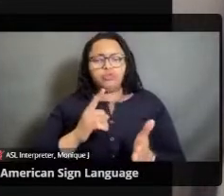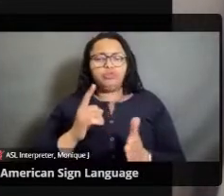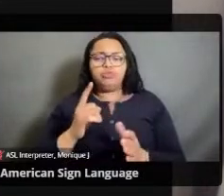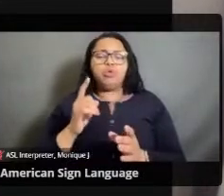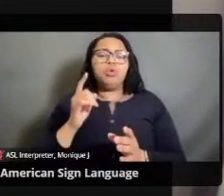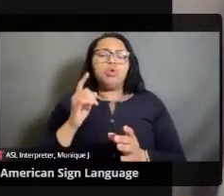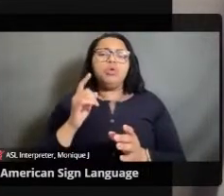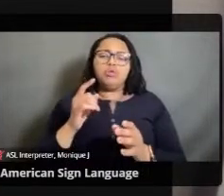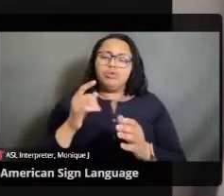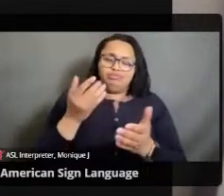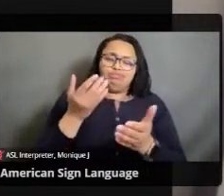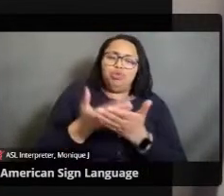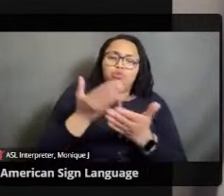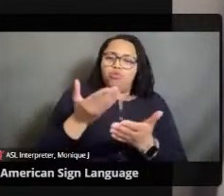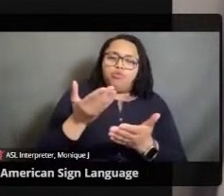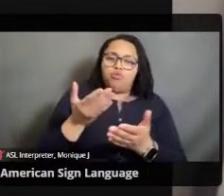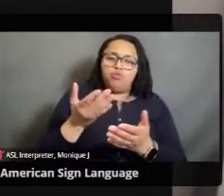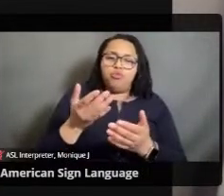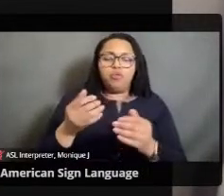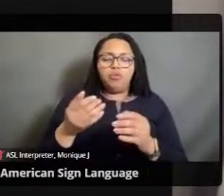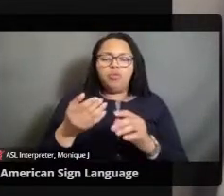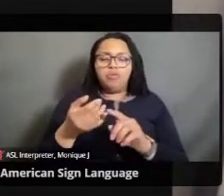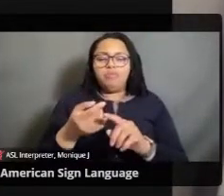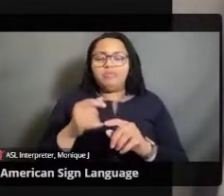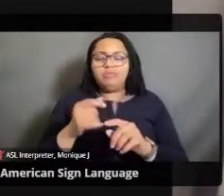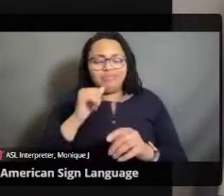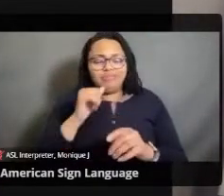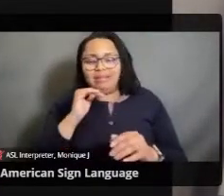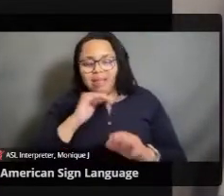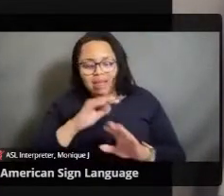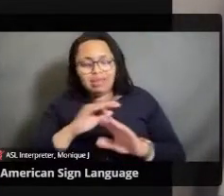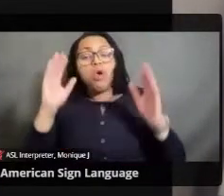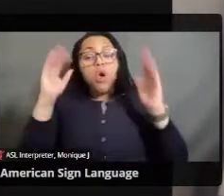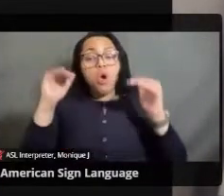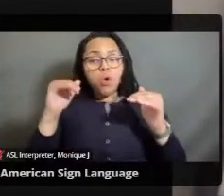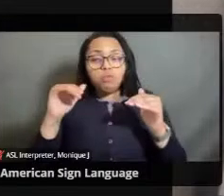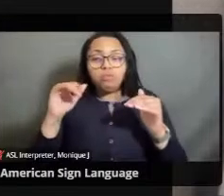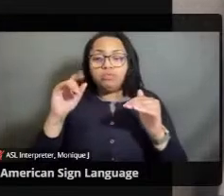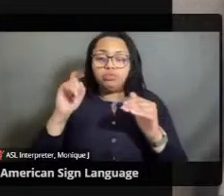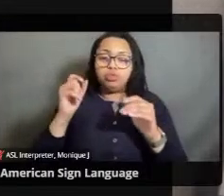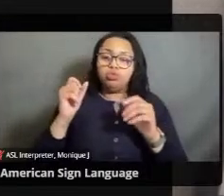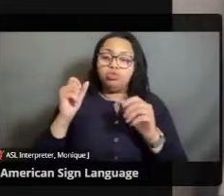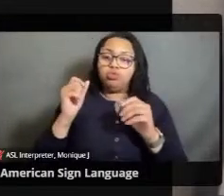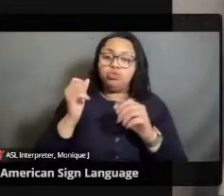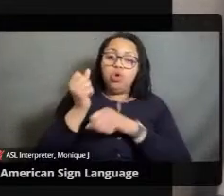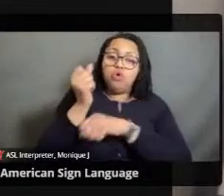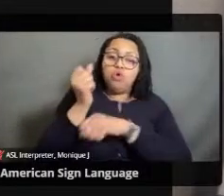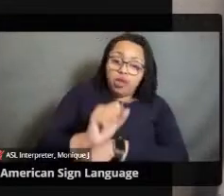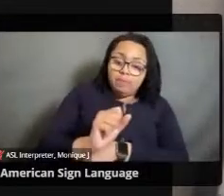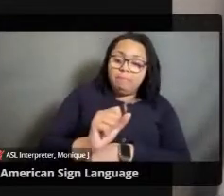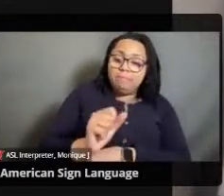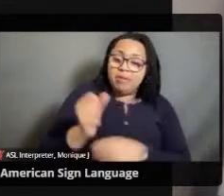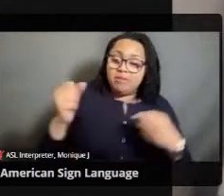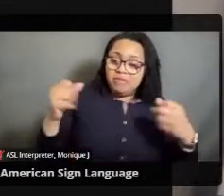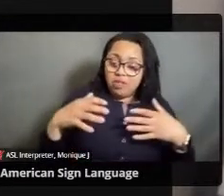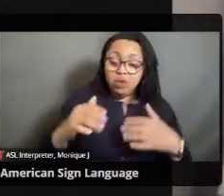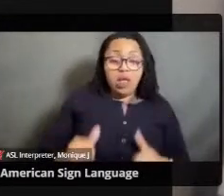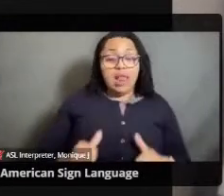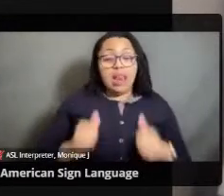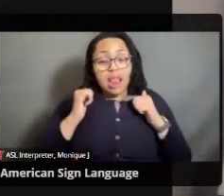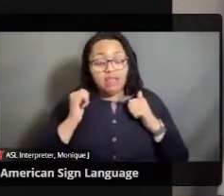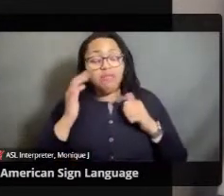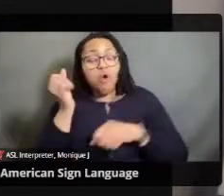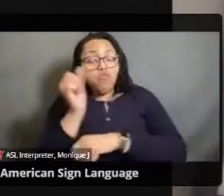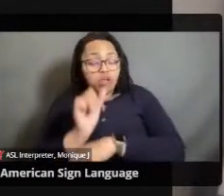lies, where hope is supposed to conquer fear and life overcome death. It's a day